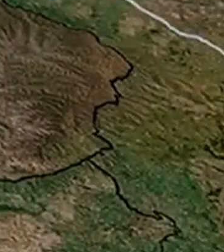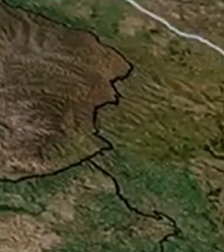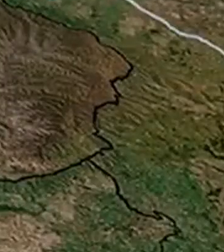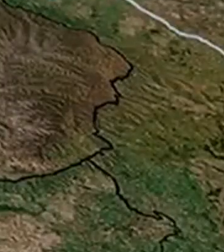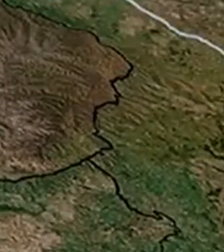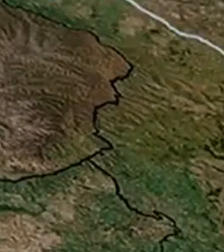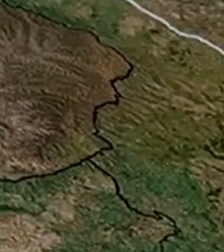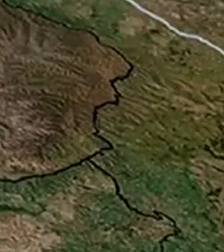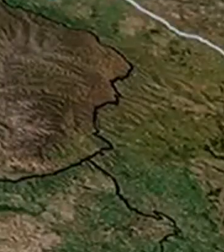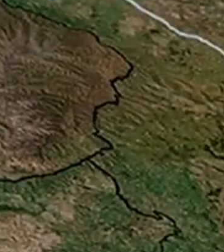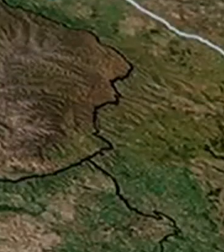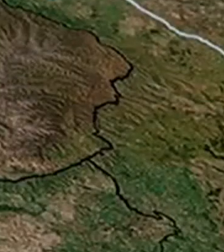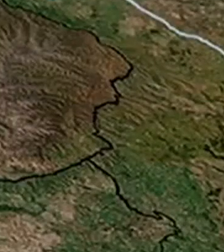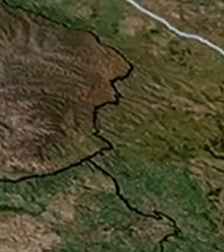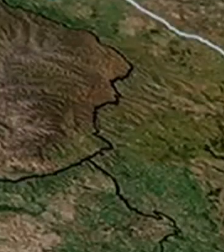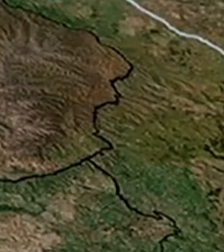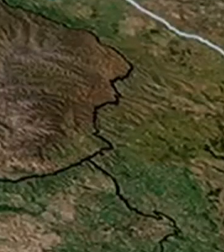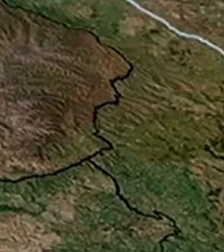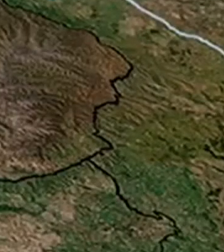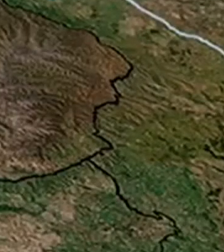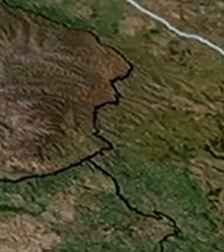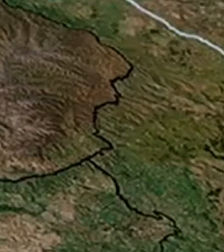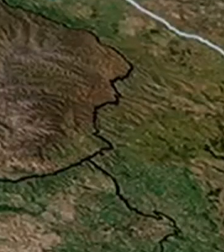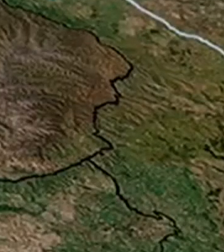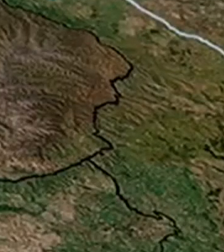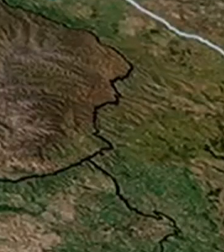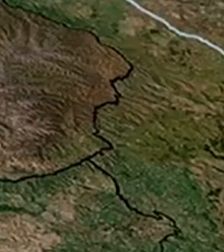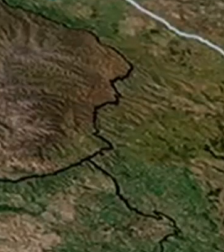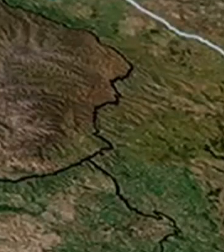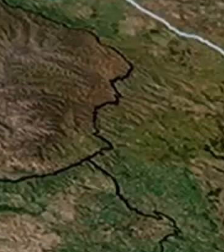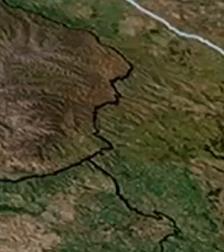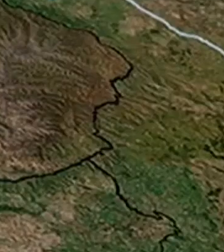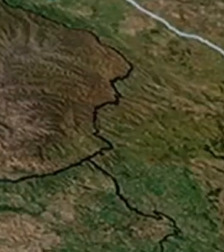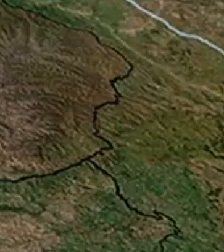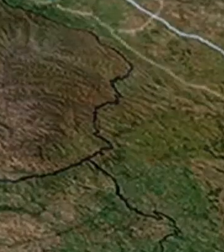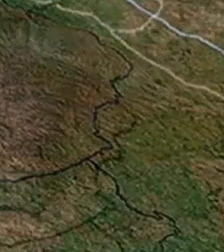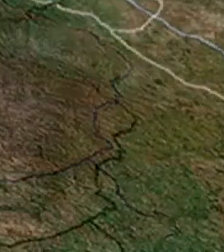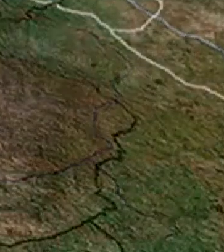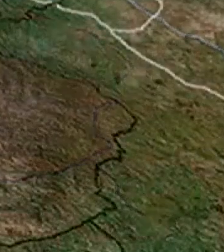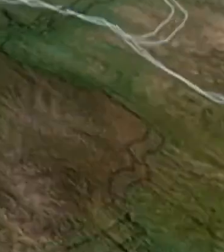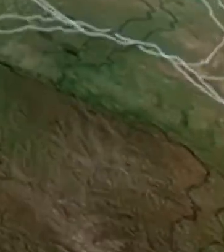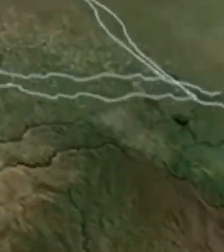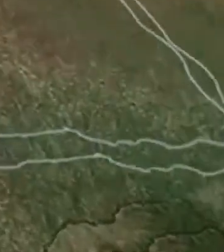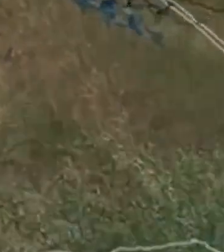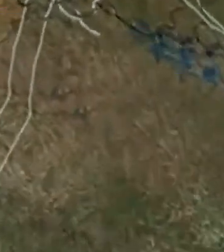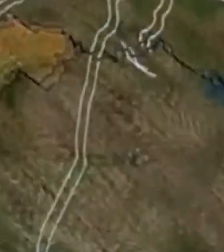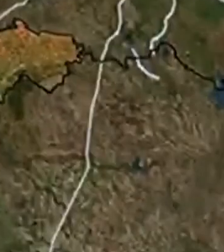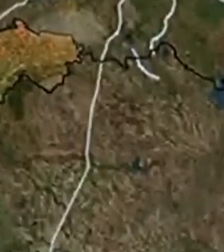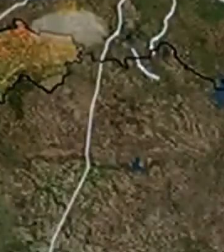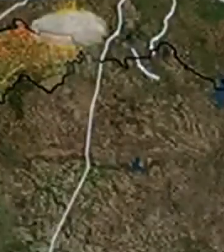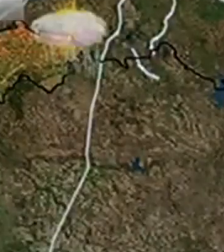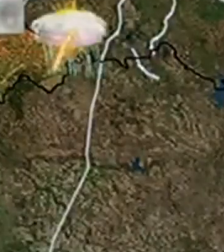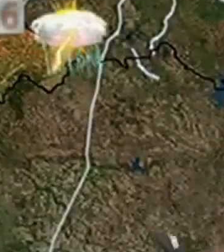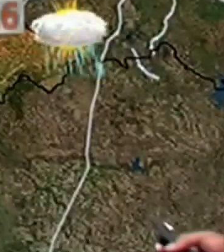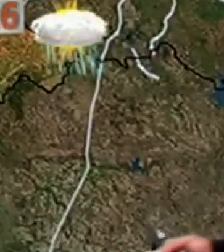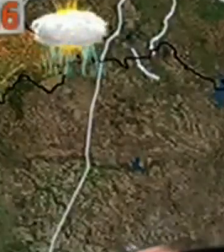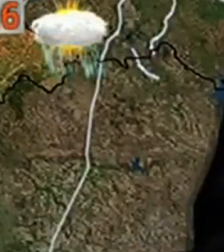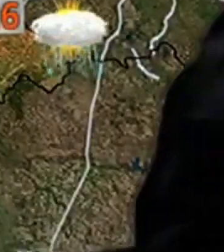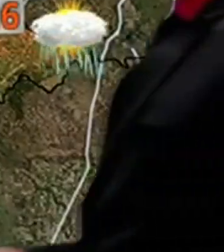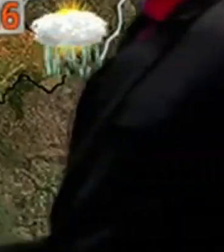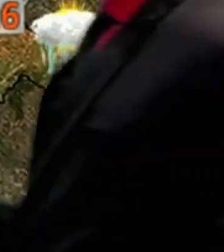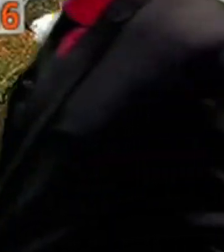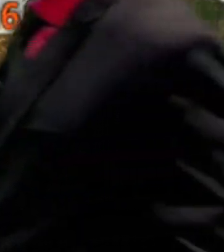tse ka Freestata le gona ka dikarolong tse ga botsena fela ka dikarolong tse go tla go fodile ka go kgetha dibaka re boletša ga botsena fela re puletana ka dikarolong tse wena